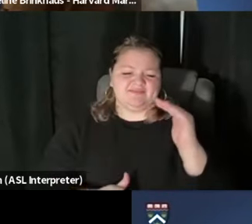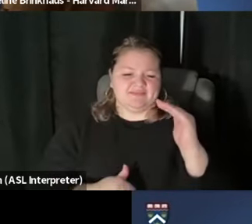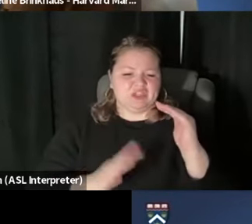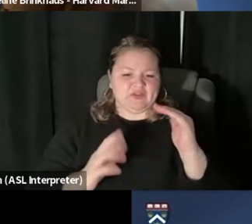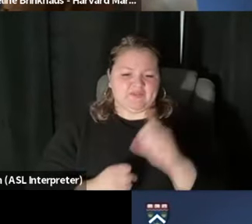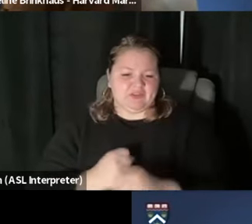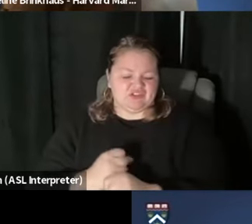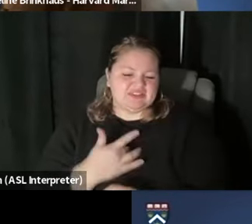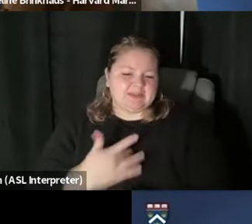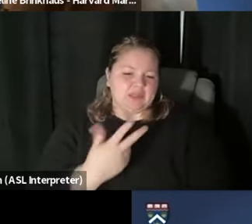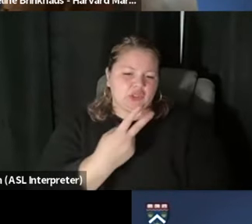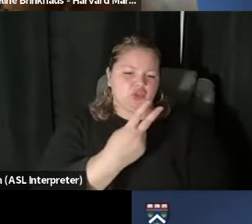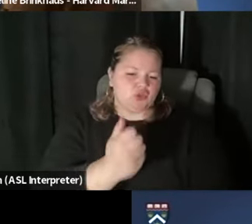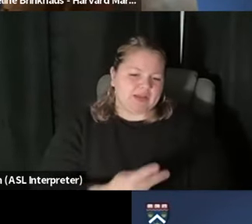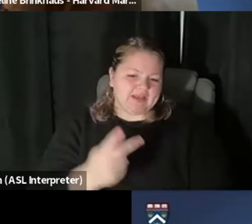and 3 years.